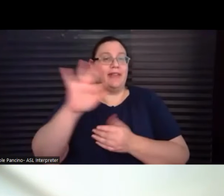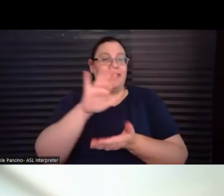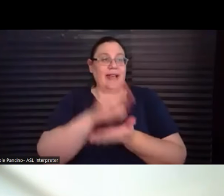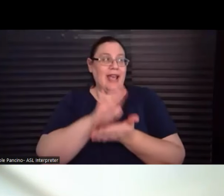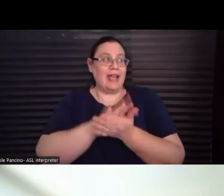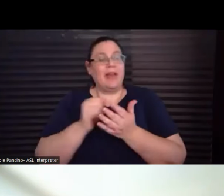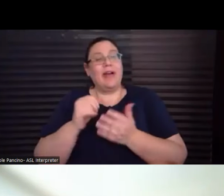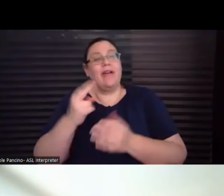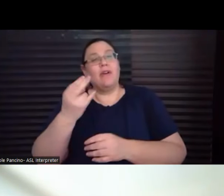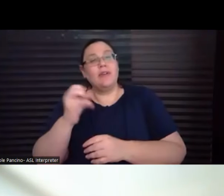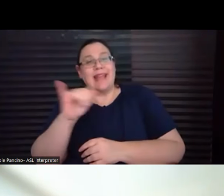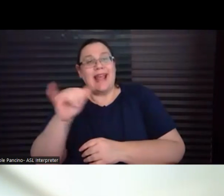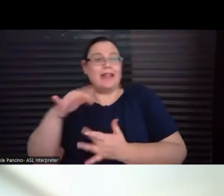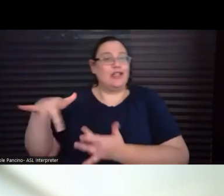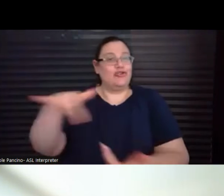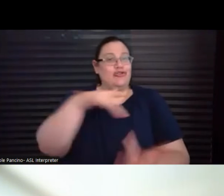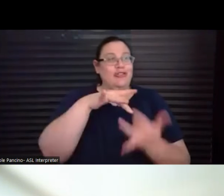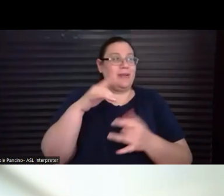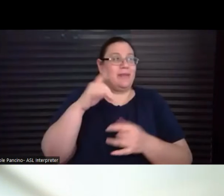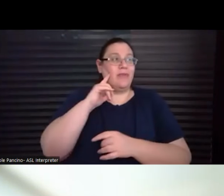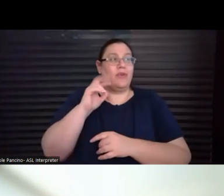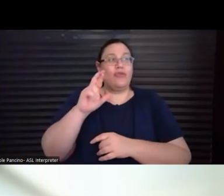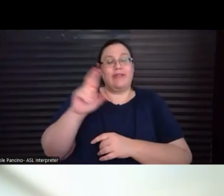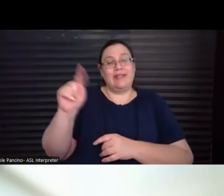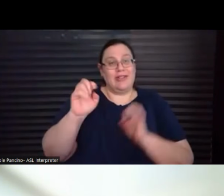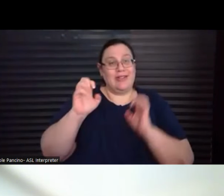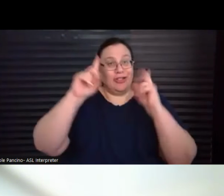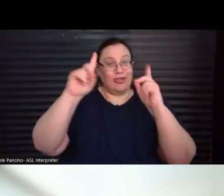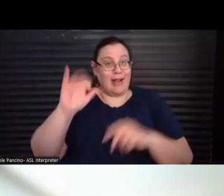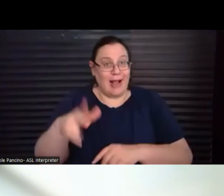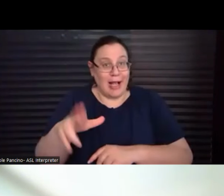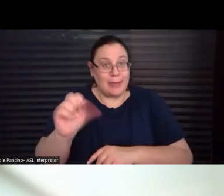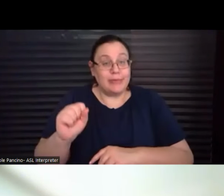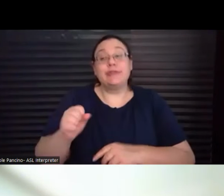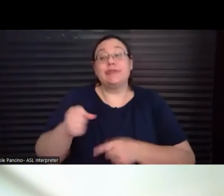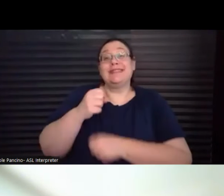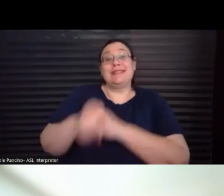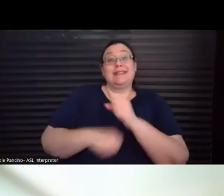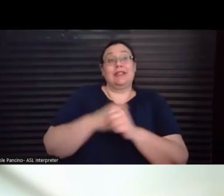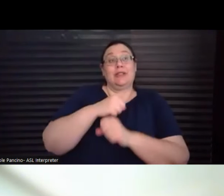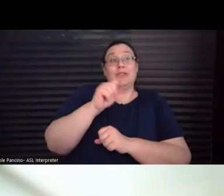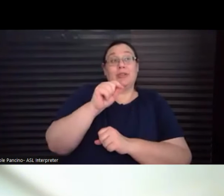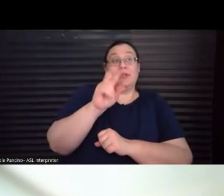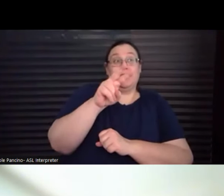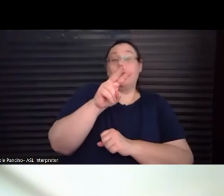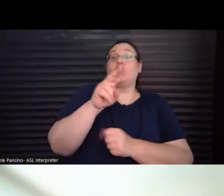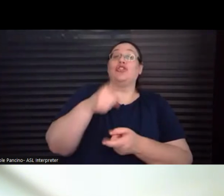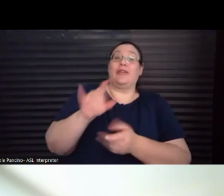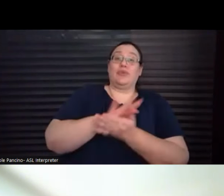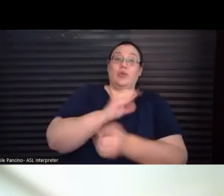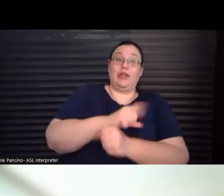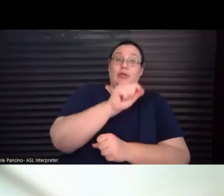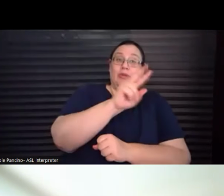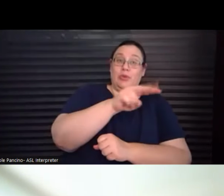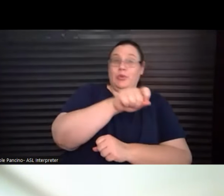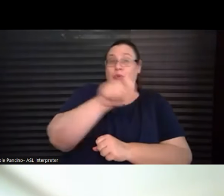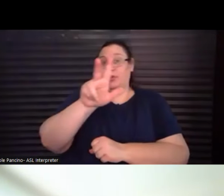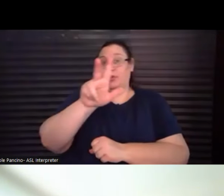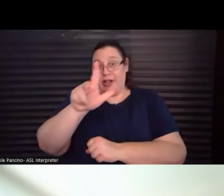Tourism at the River Terrace Education Campus in 2022-2023. So he was able to gain additional career